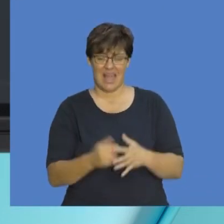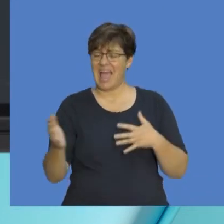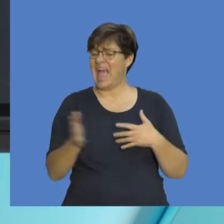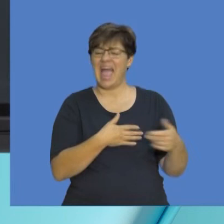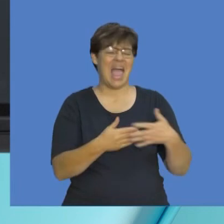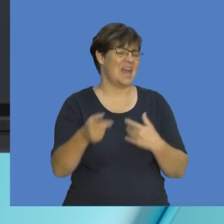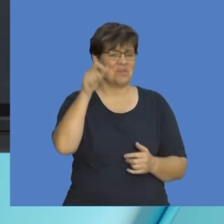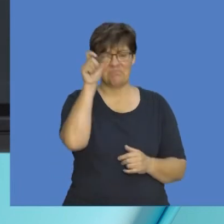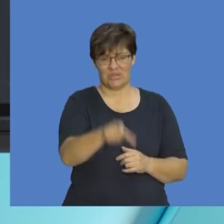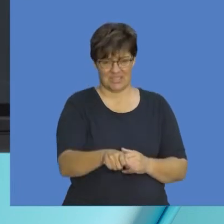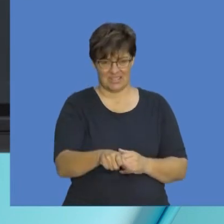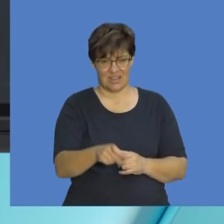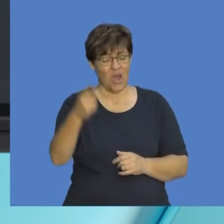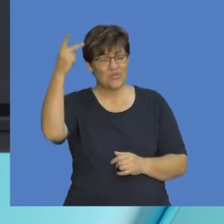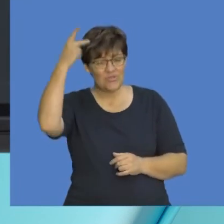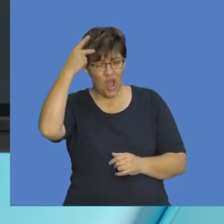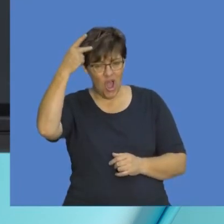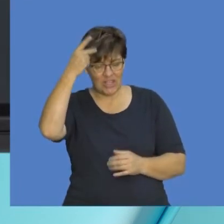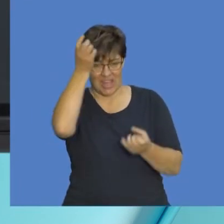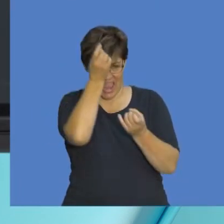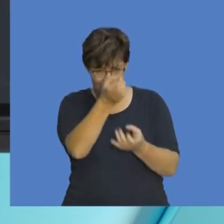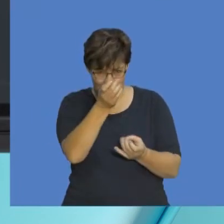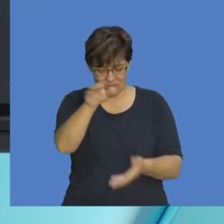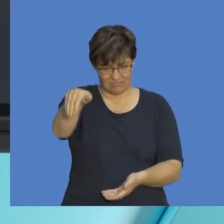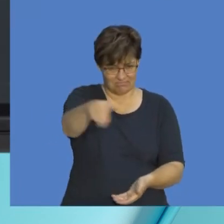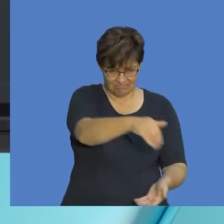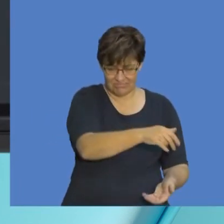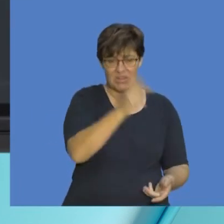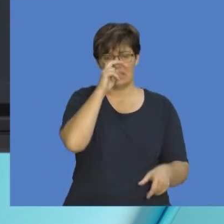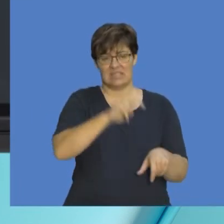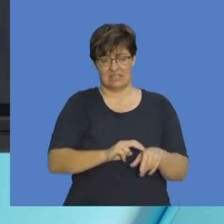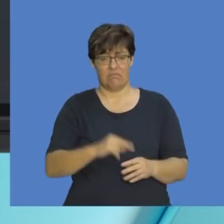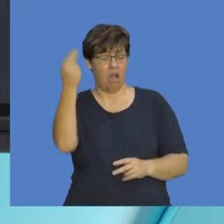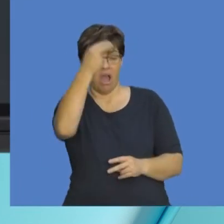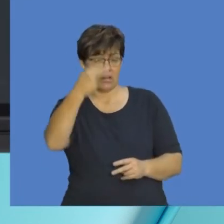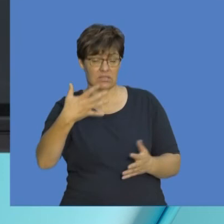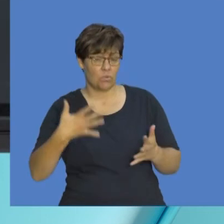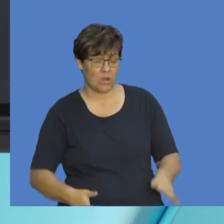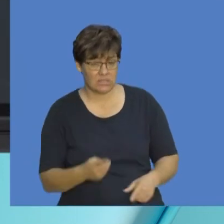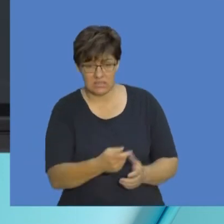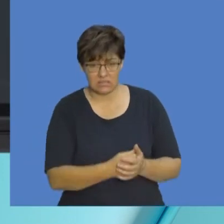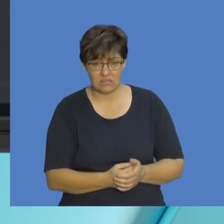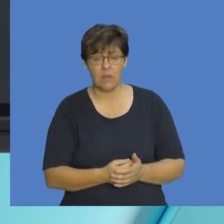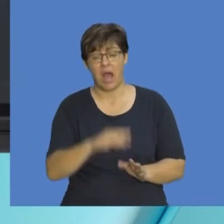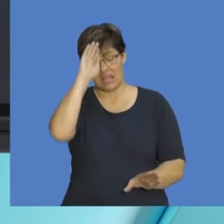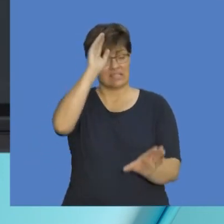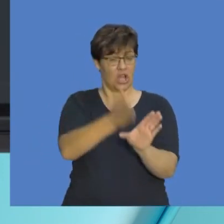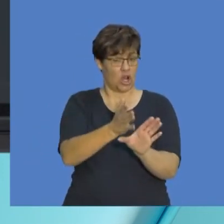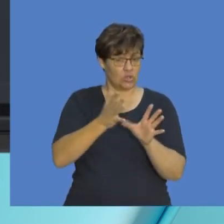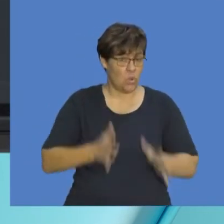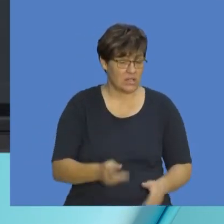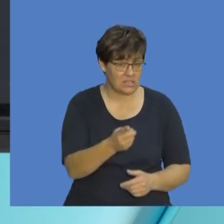So any person needs to have knowledge of data. You want to be an artist. You want to